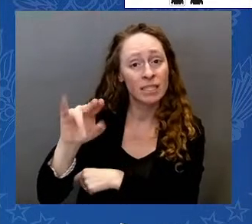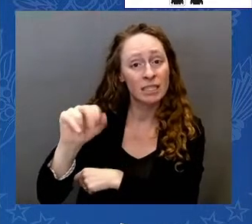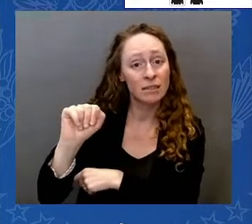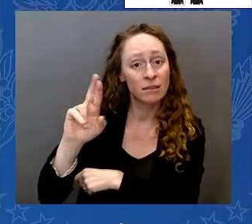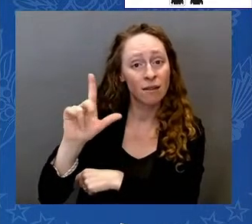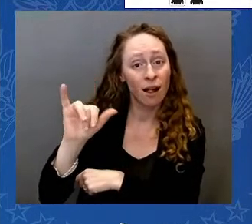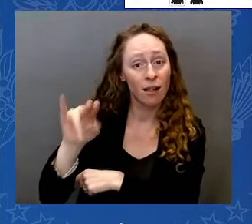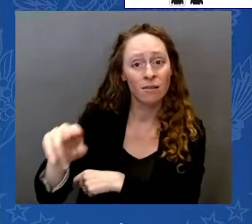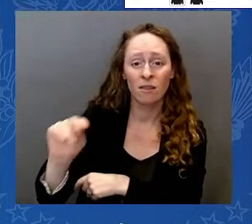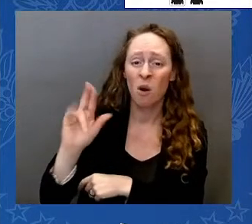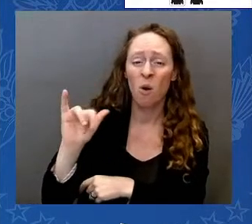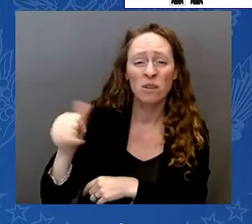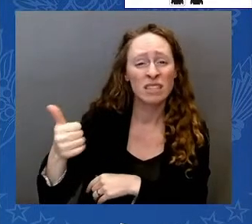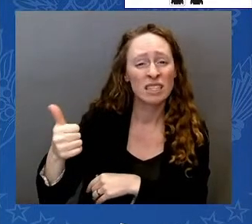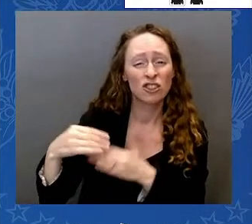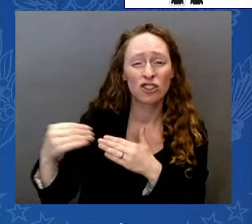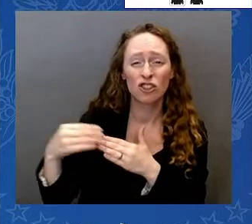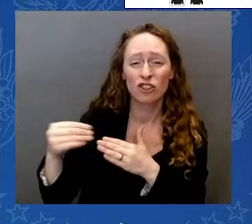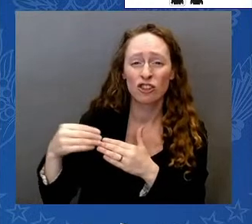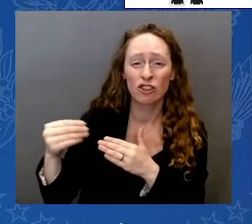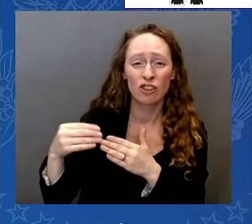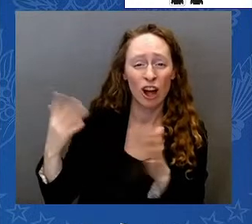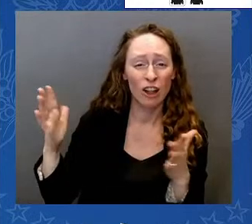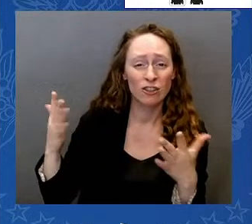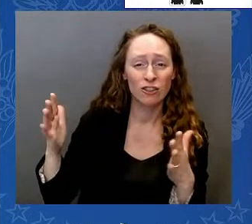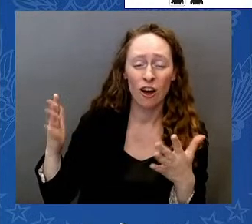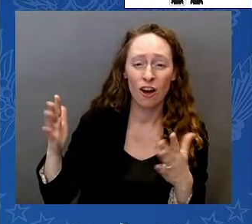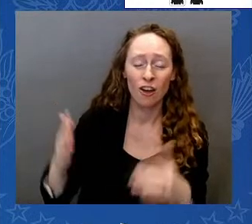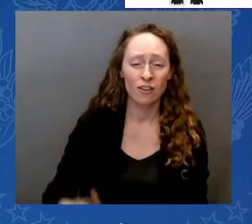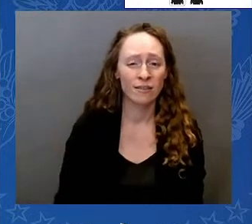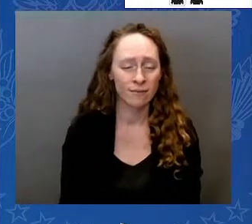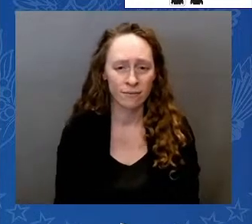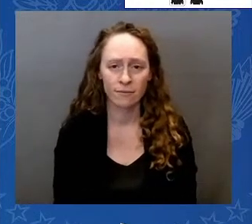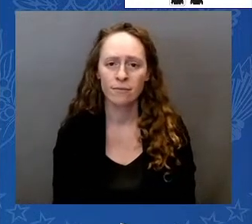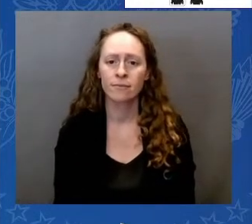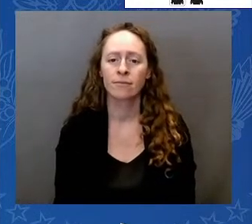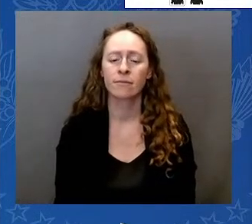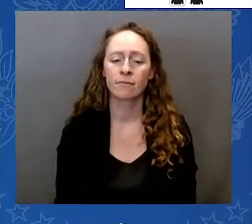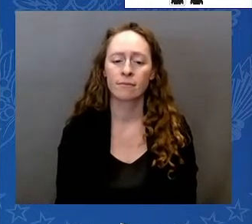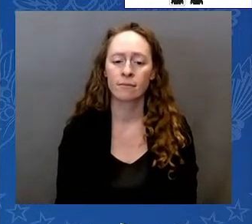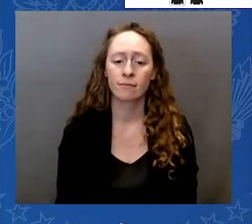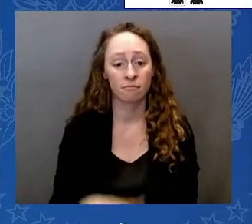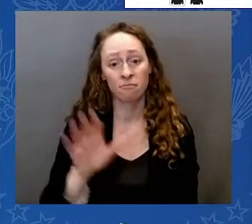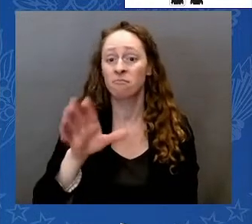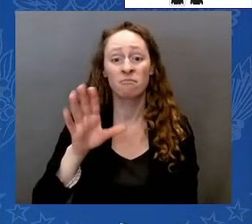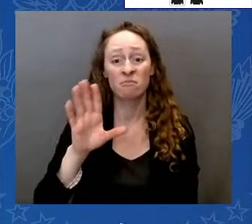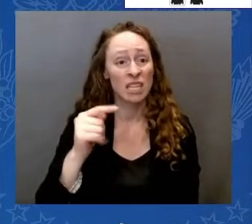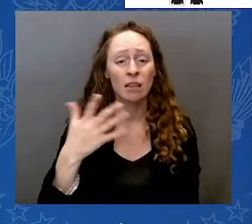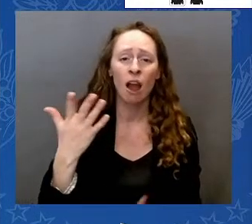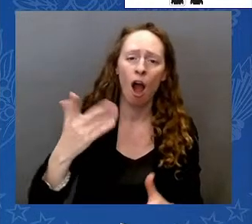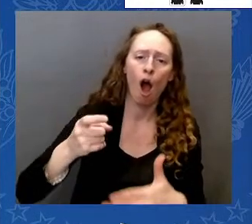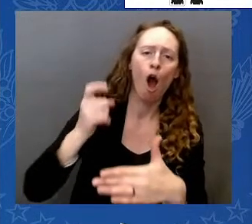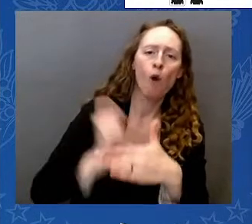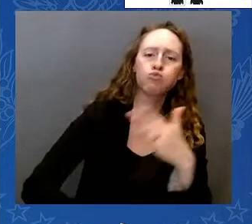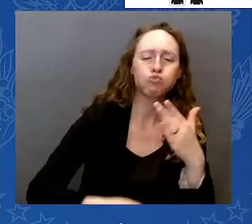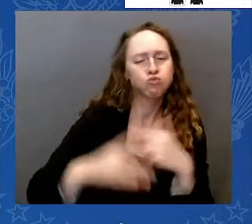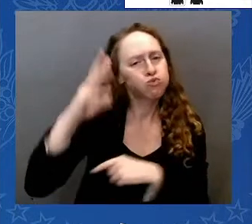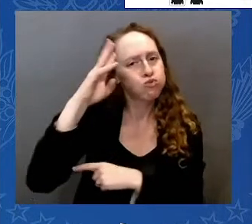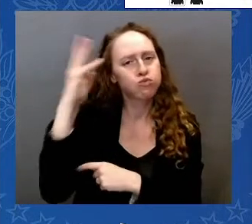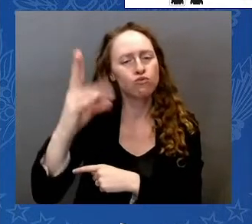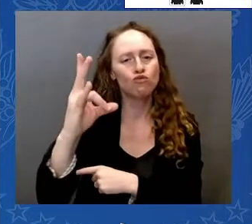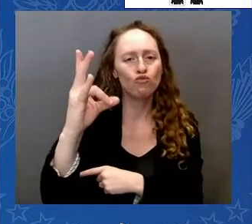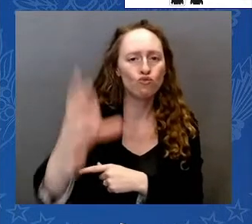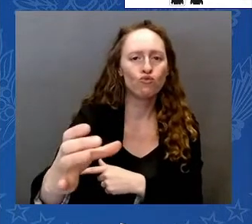high as $650, $700 a month for it. Well, the original bill I introduced said we're going to take care